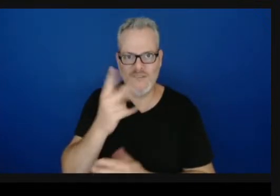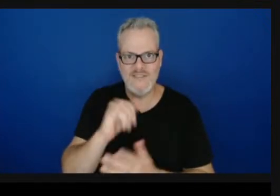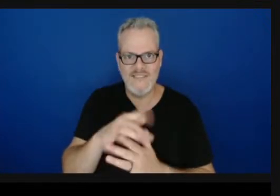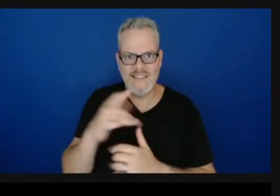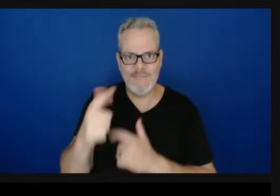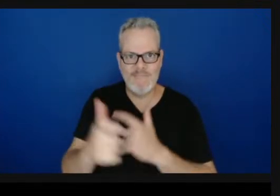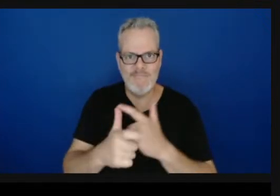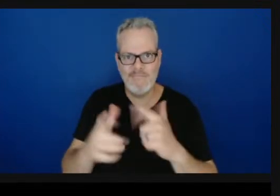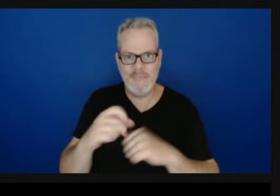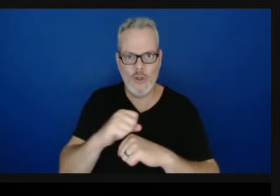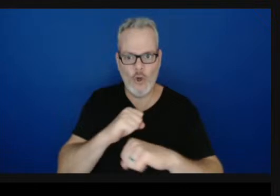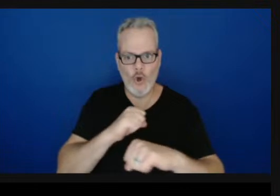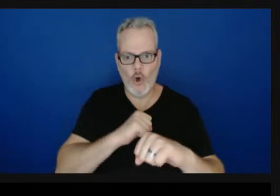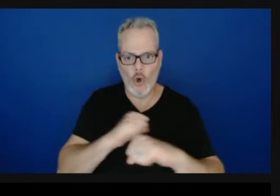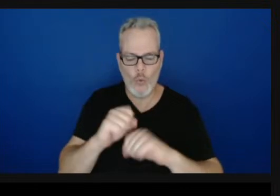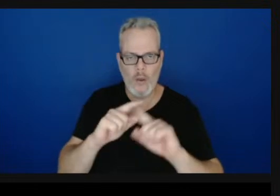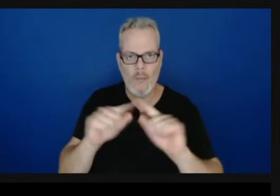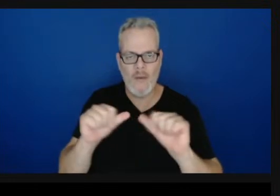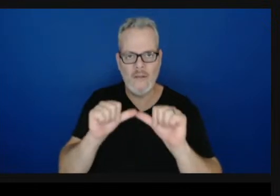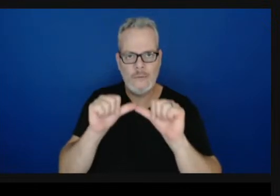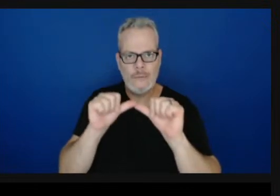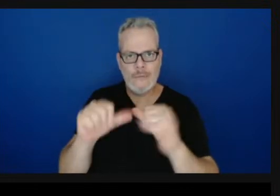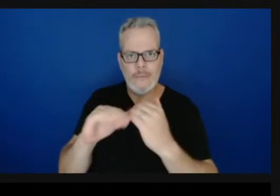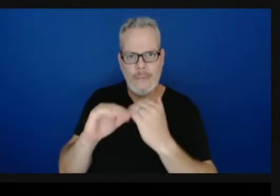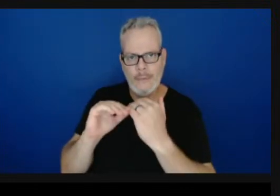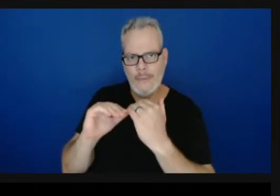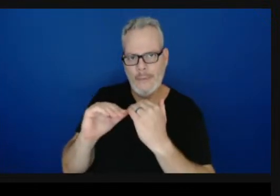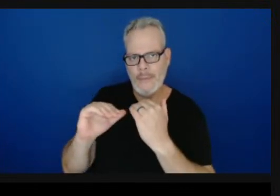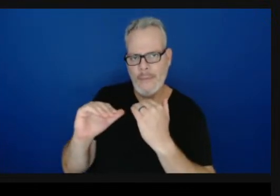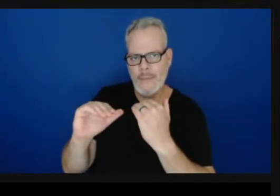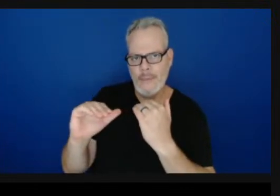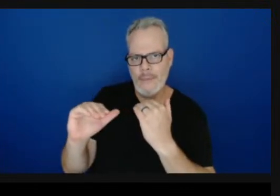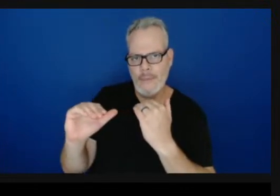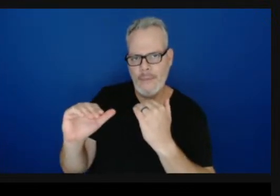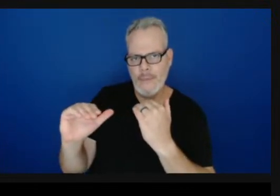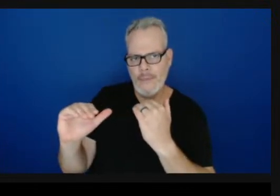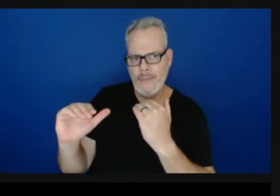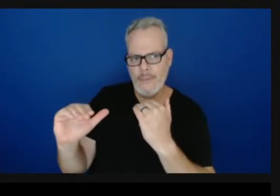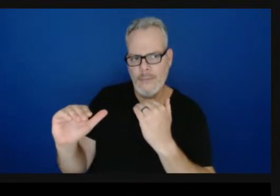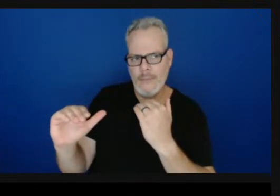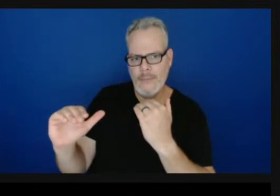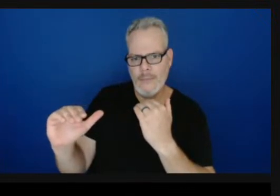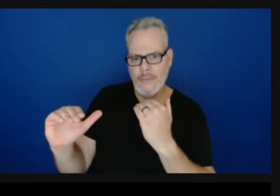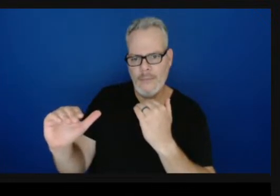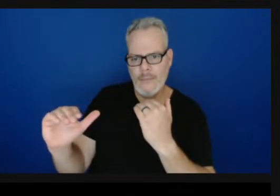slow inflation of the volcano. That's right in line with its expected pattern there.